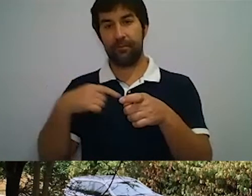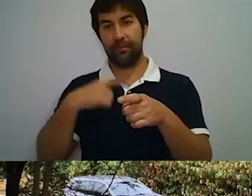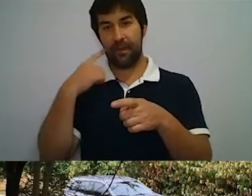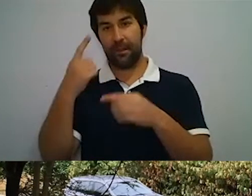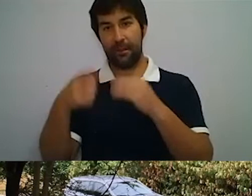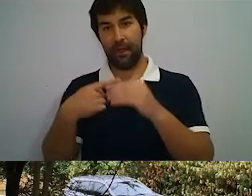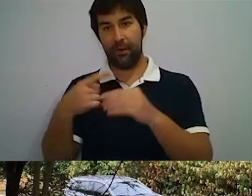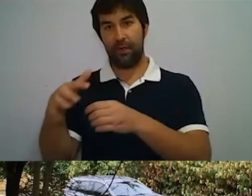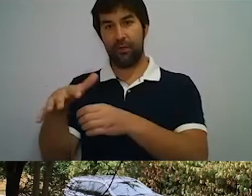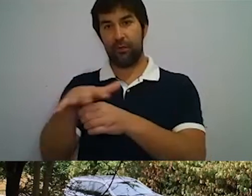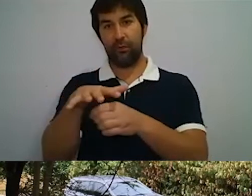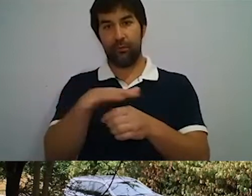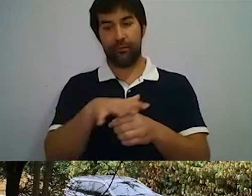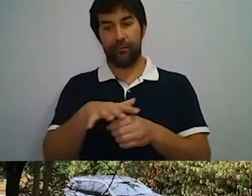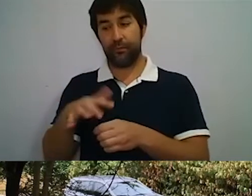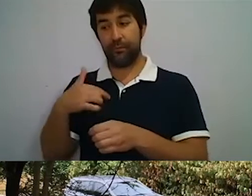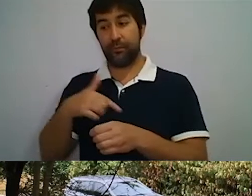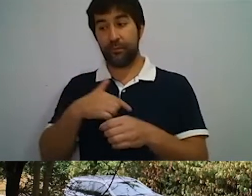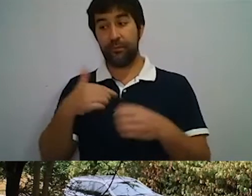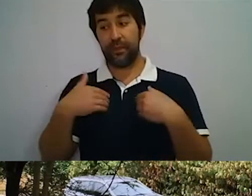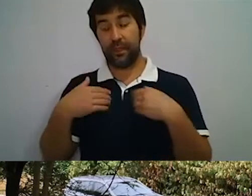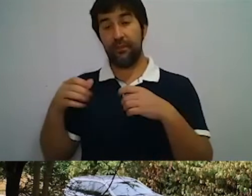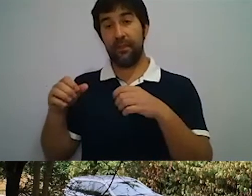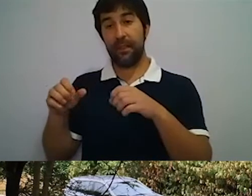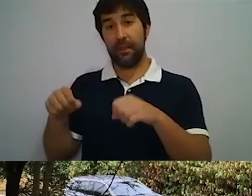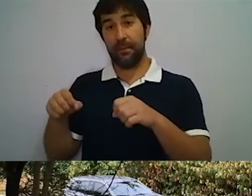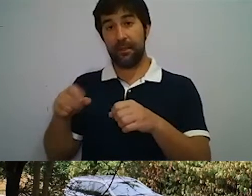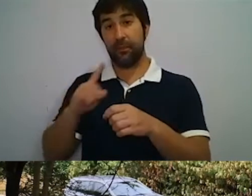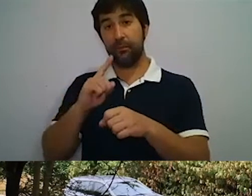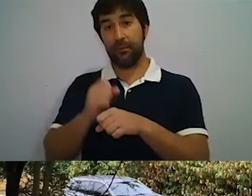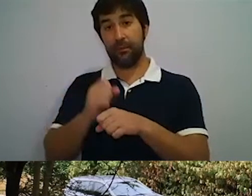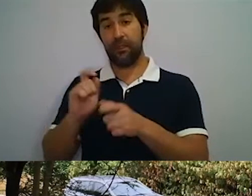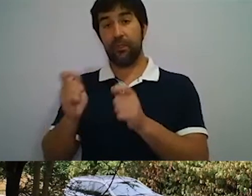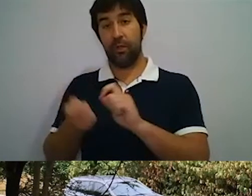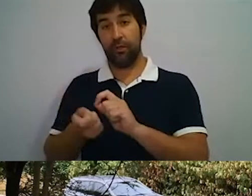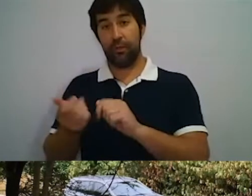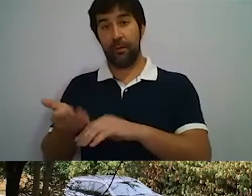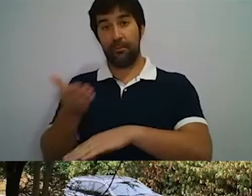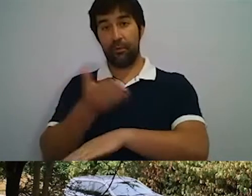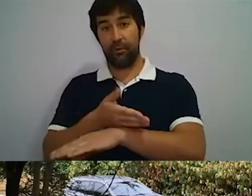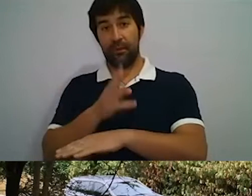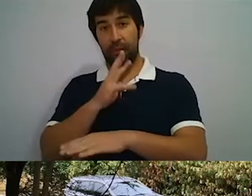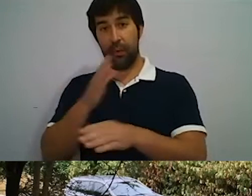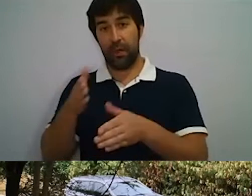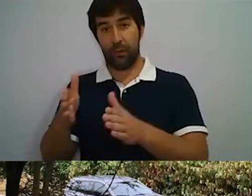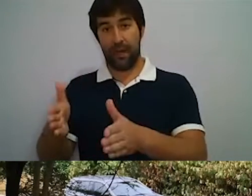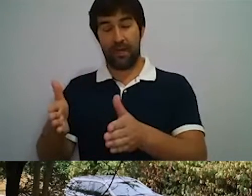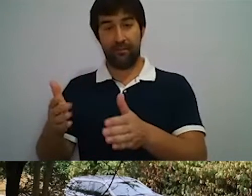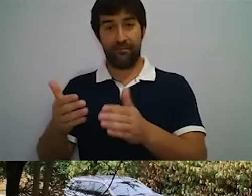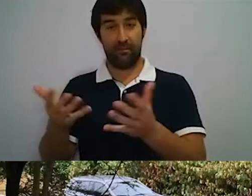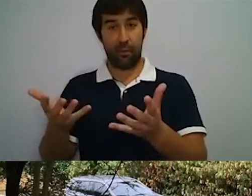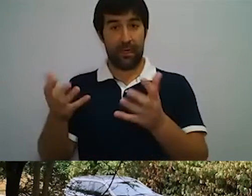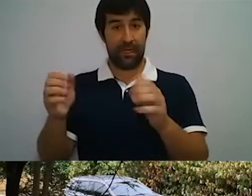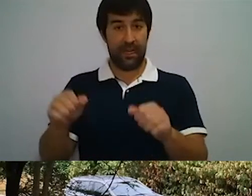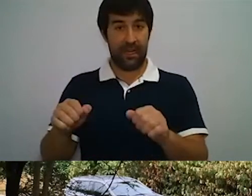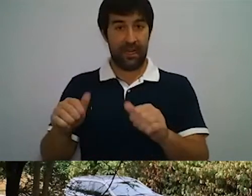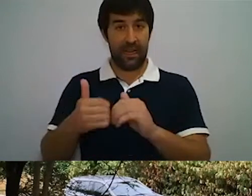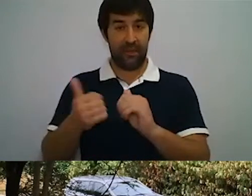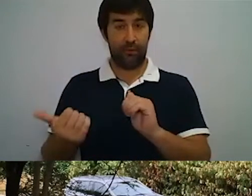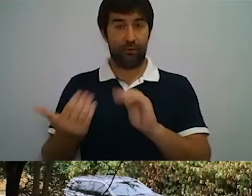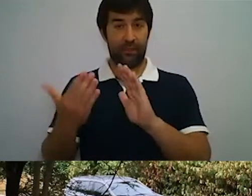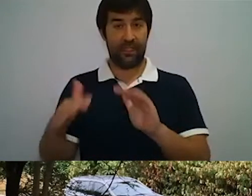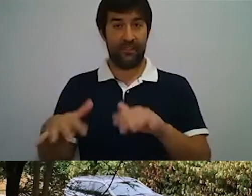status. And so for people to escape poverty, to rise into other levels, they need